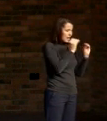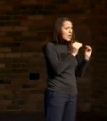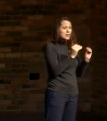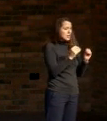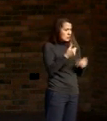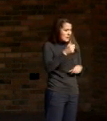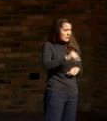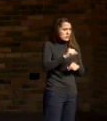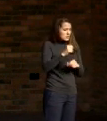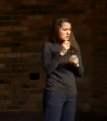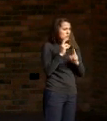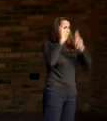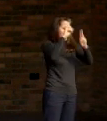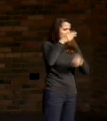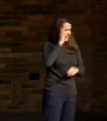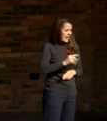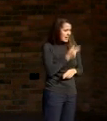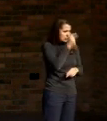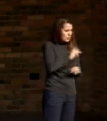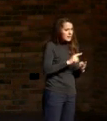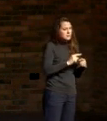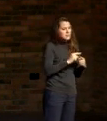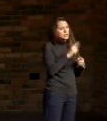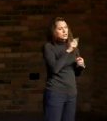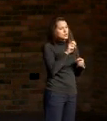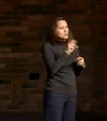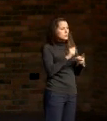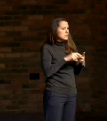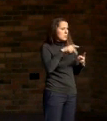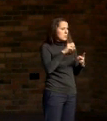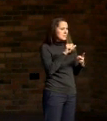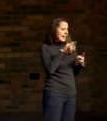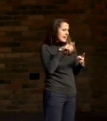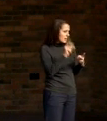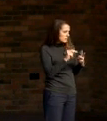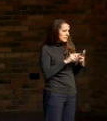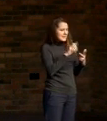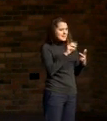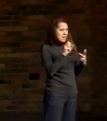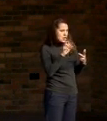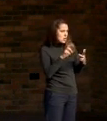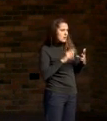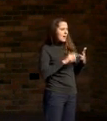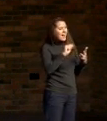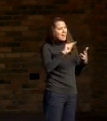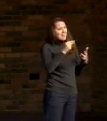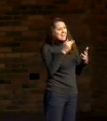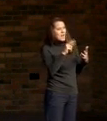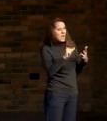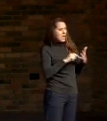Greece, Zeus, Hera, Poseidon, Demeter, Athena,